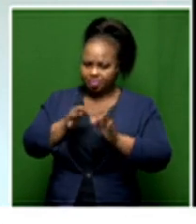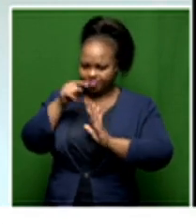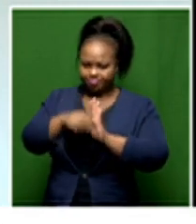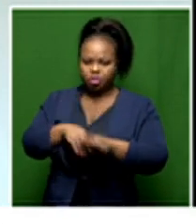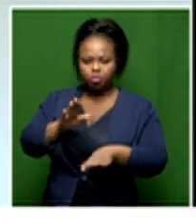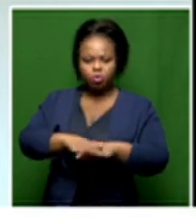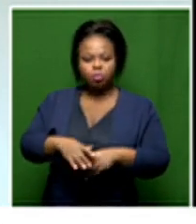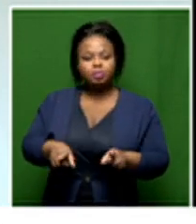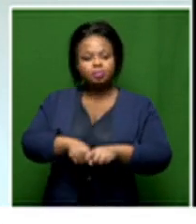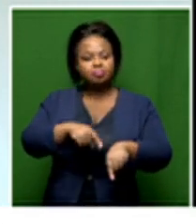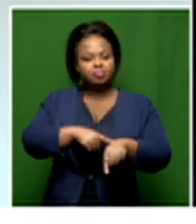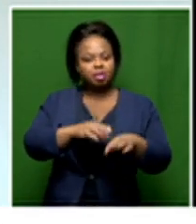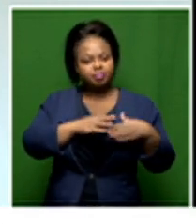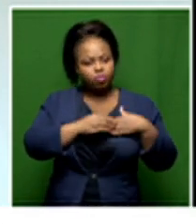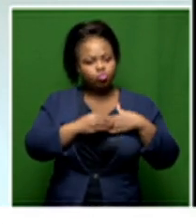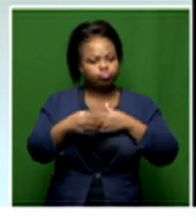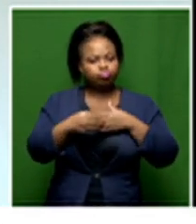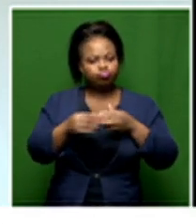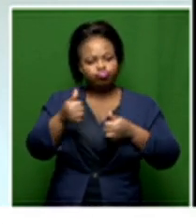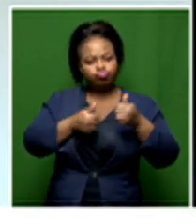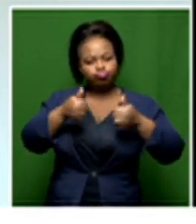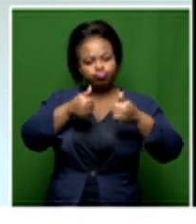that, leadership needs to rise to the occasion.